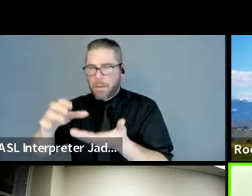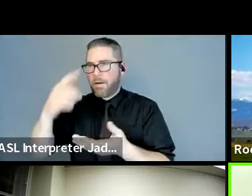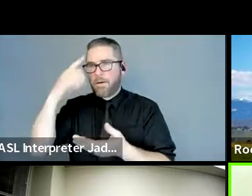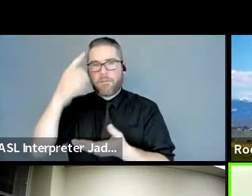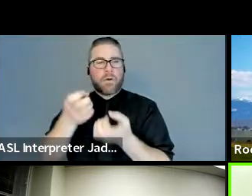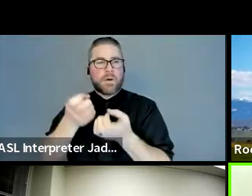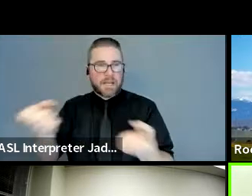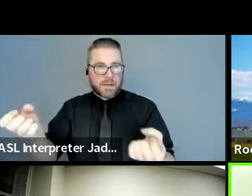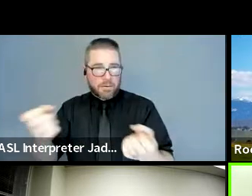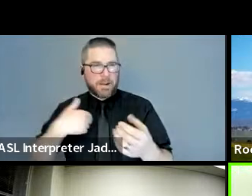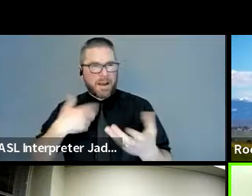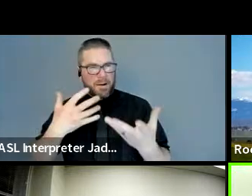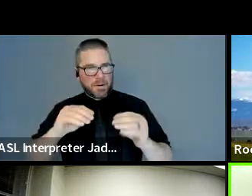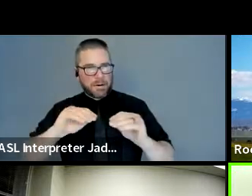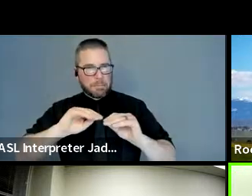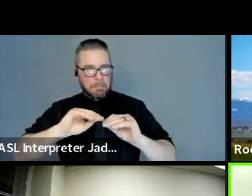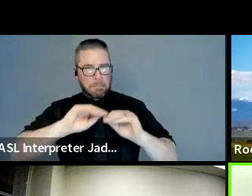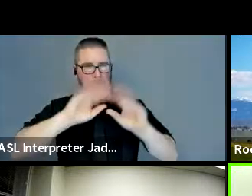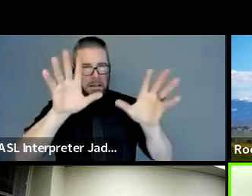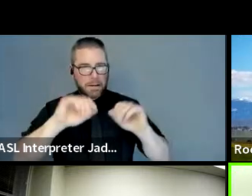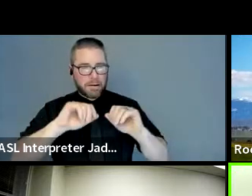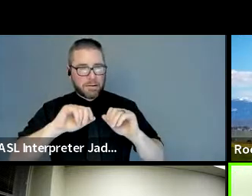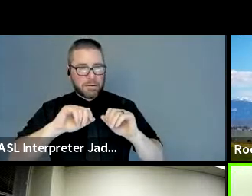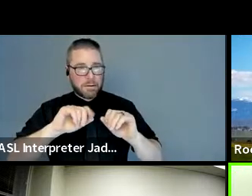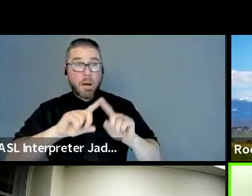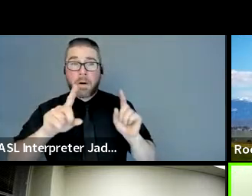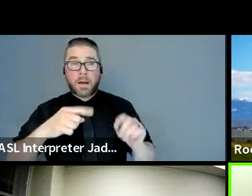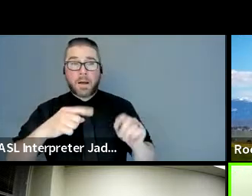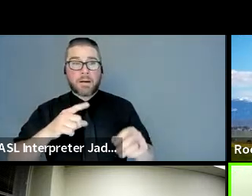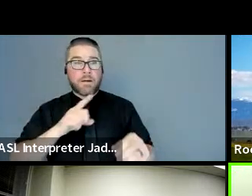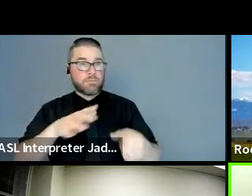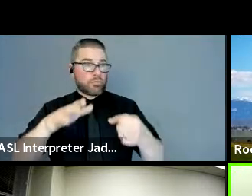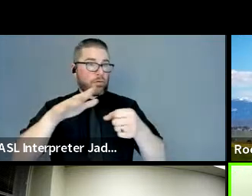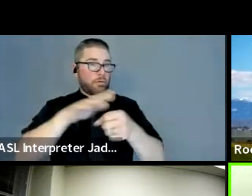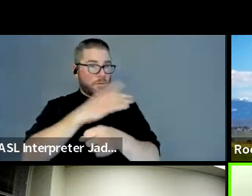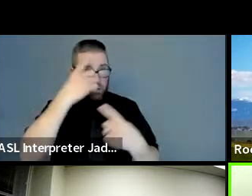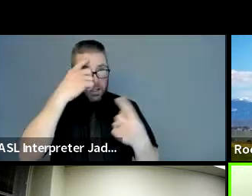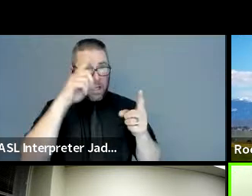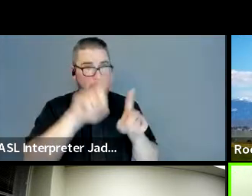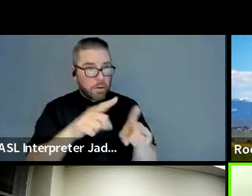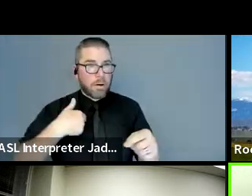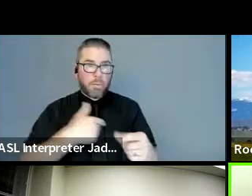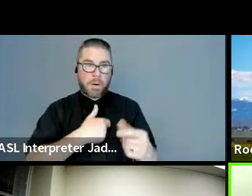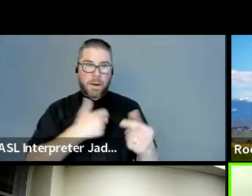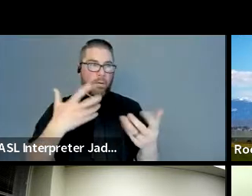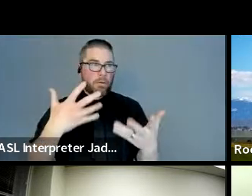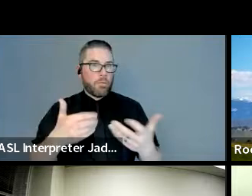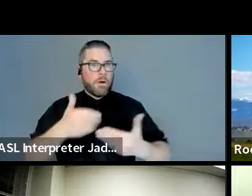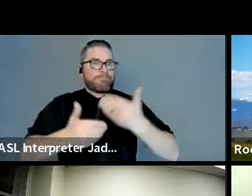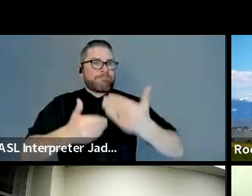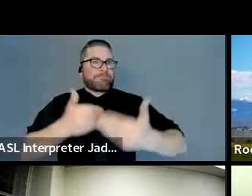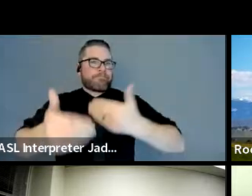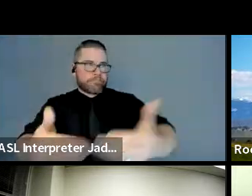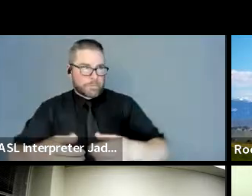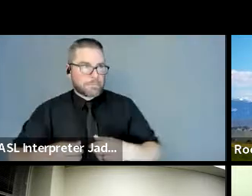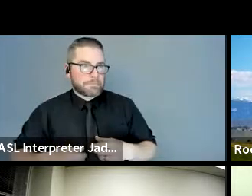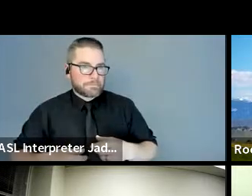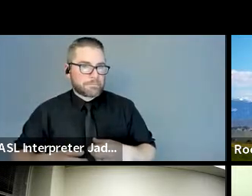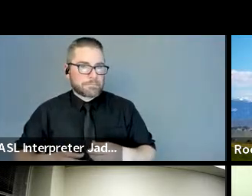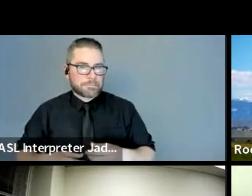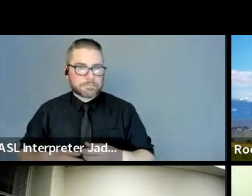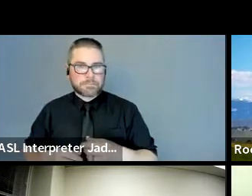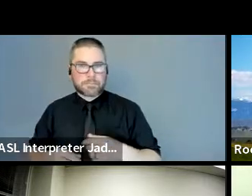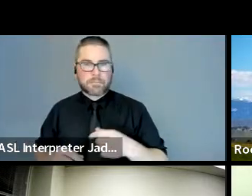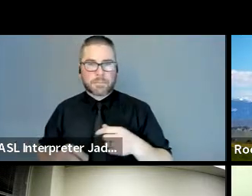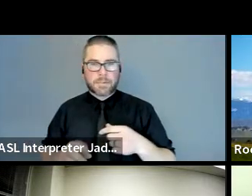But thanks, Douglas. I appreciate that we totally agree, and we want to work with you all to move these things forward. If I may add too, I think this